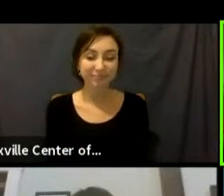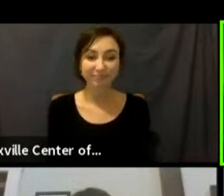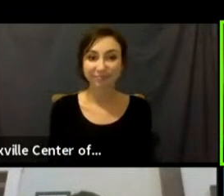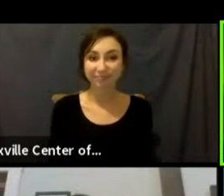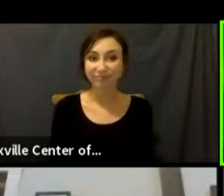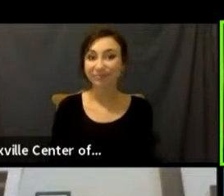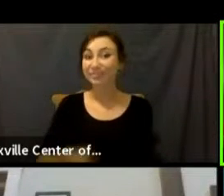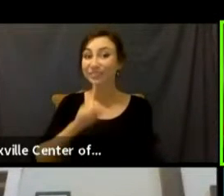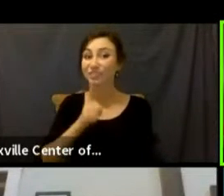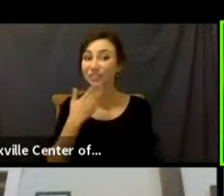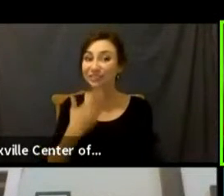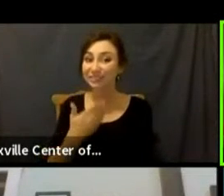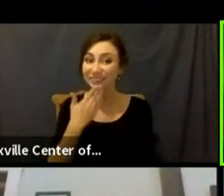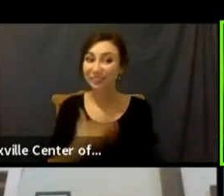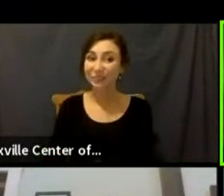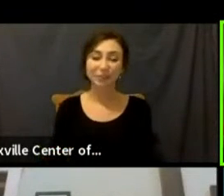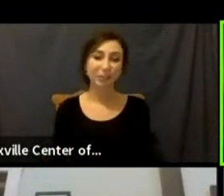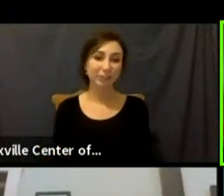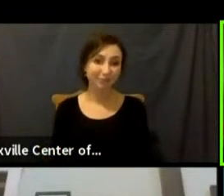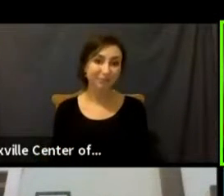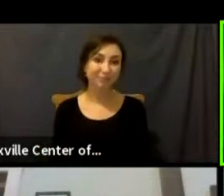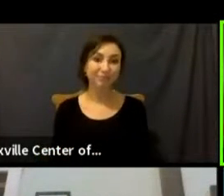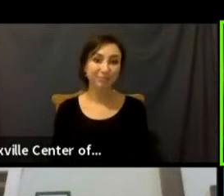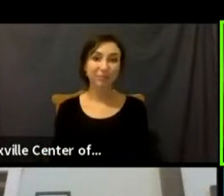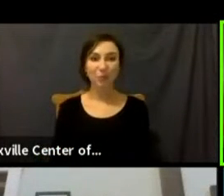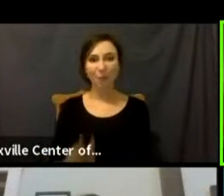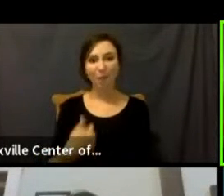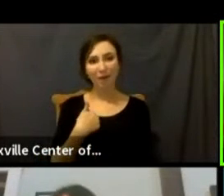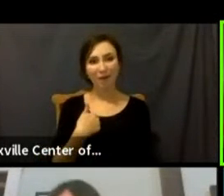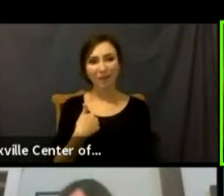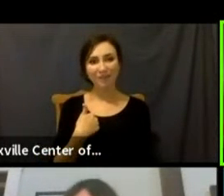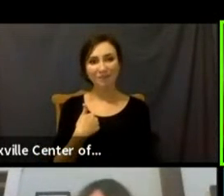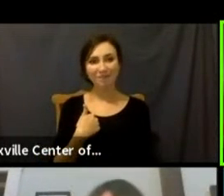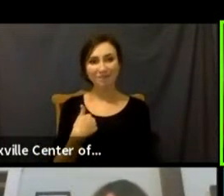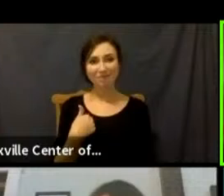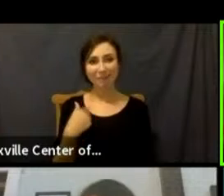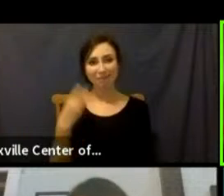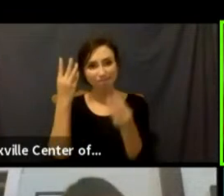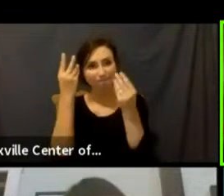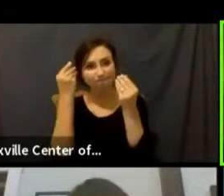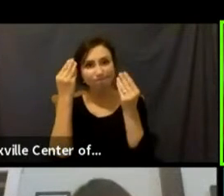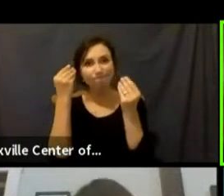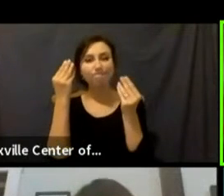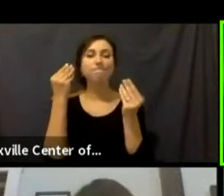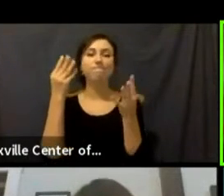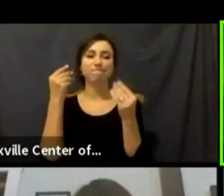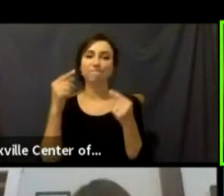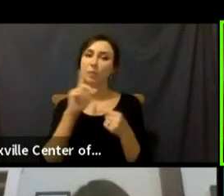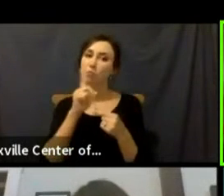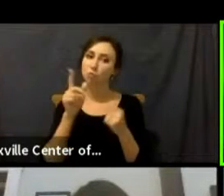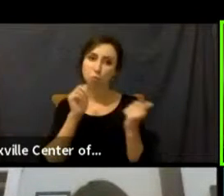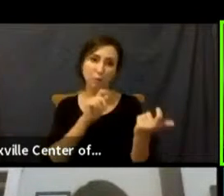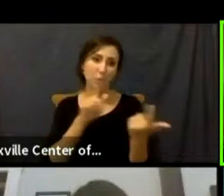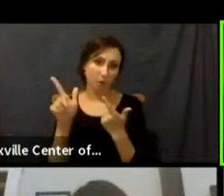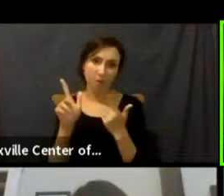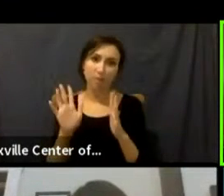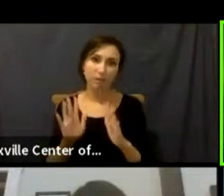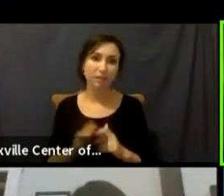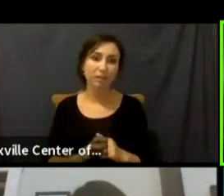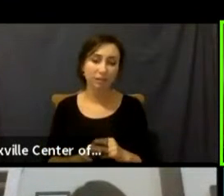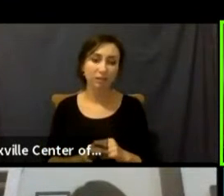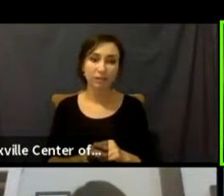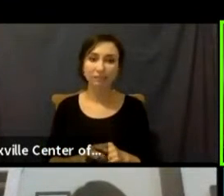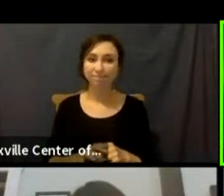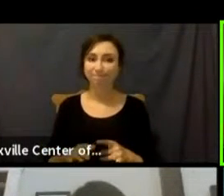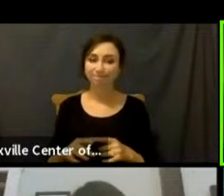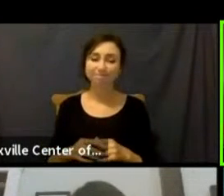Sure, thank you. So I've been thinking about this, as I imagine we all have, for some